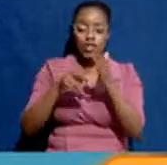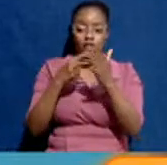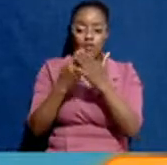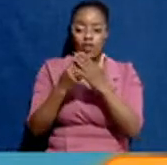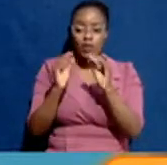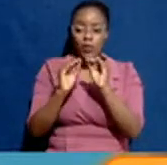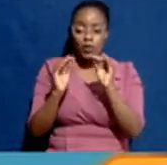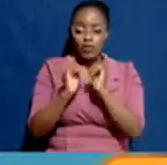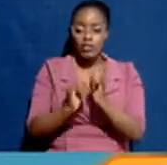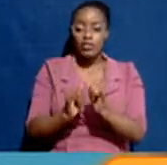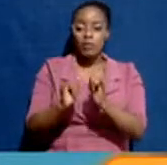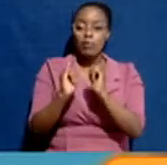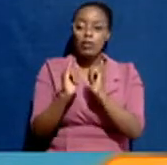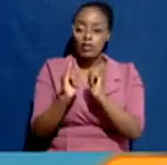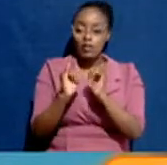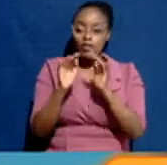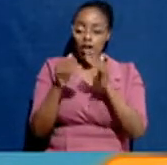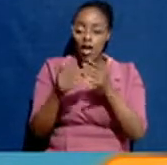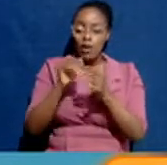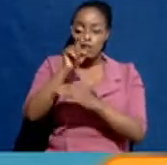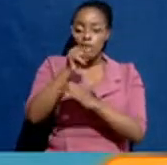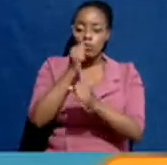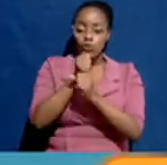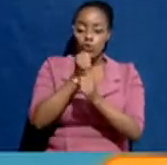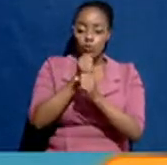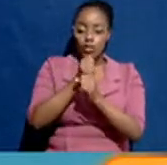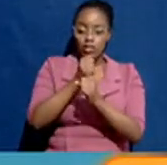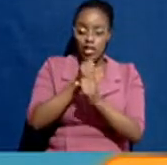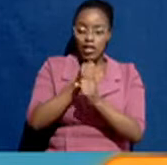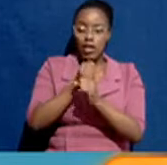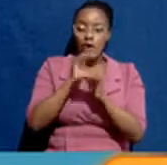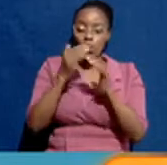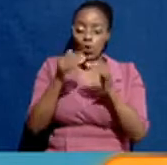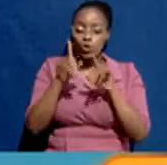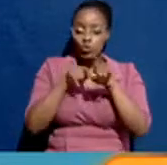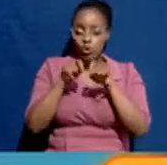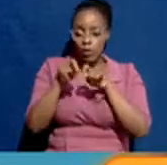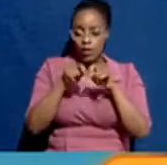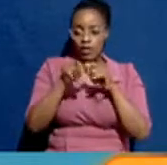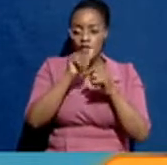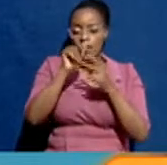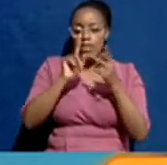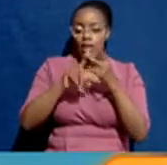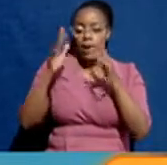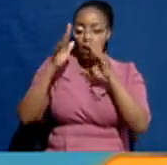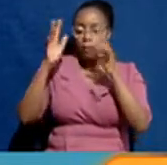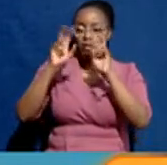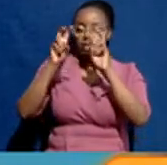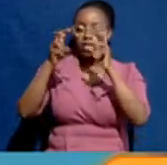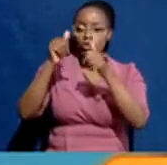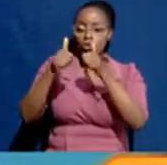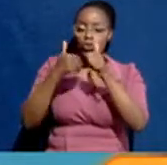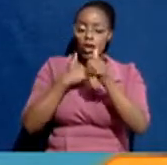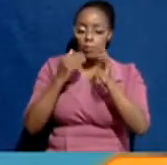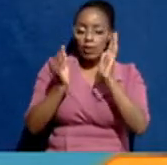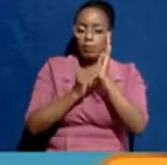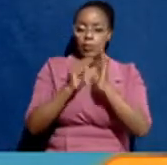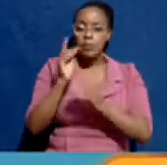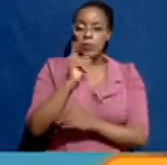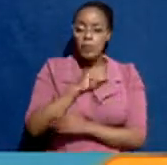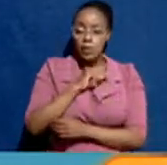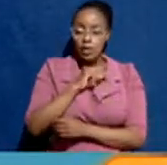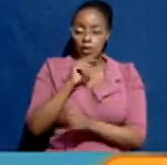is implemented in the way that it's supposed to operate. There are other also major players that come into play. That